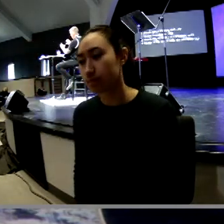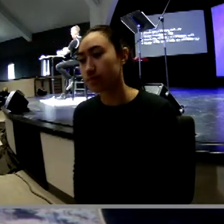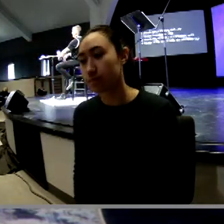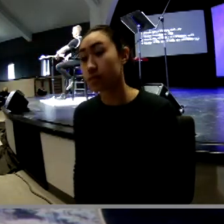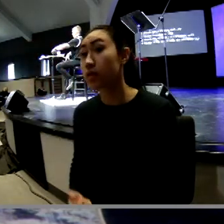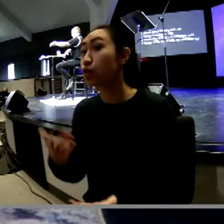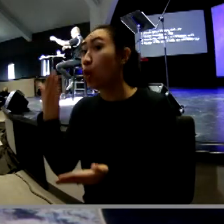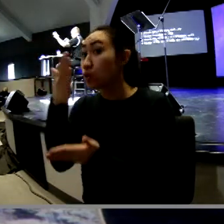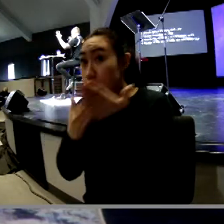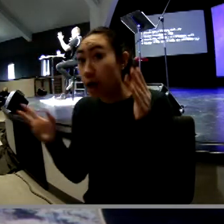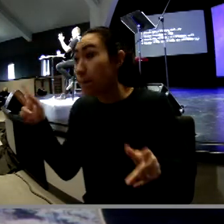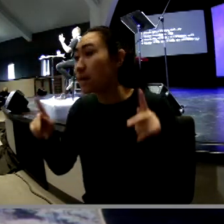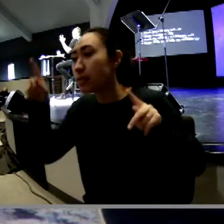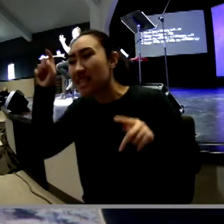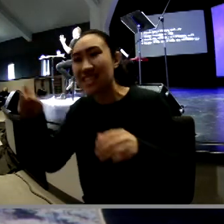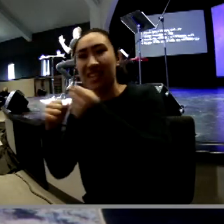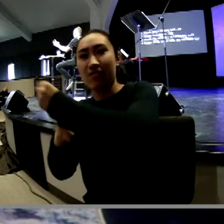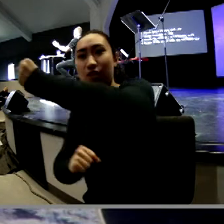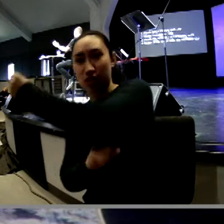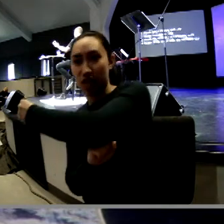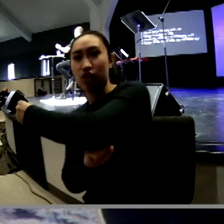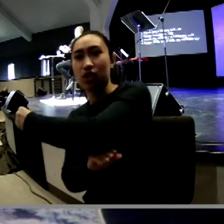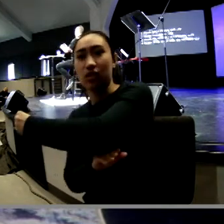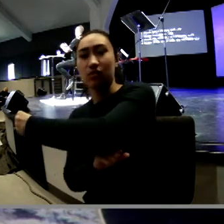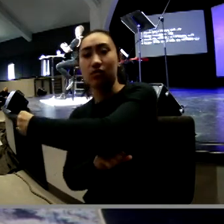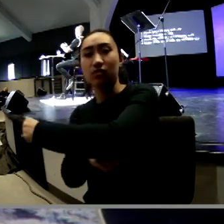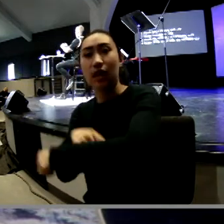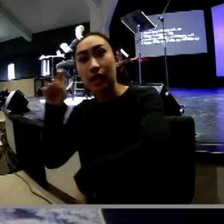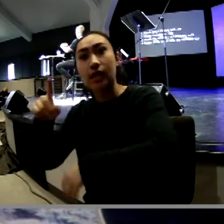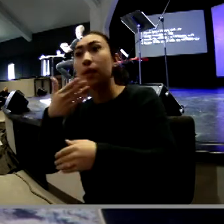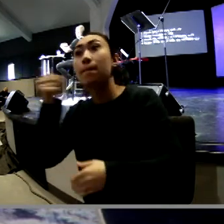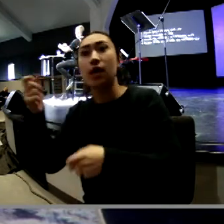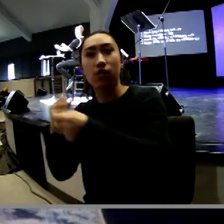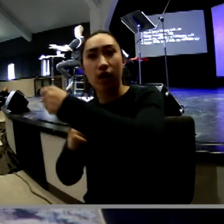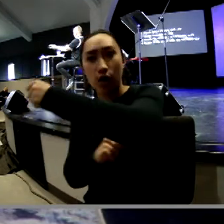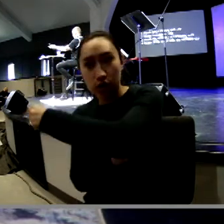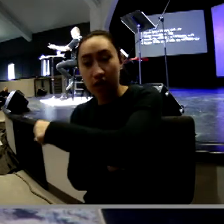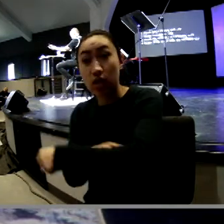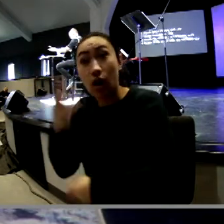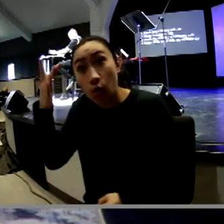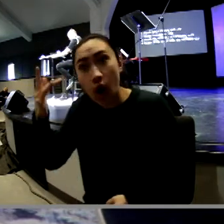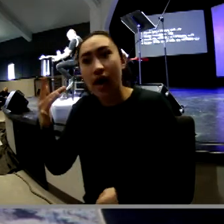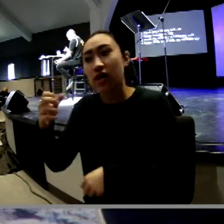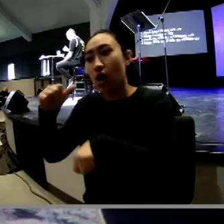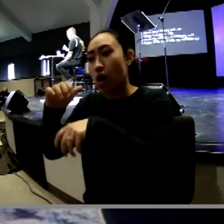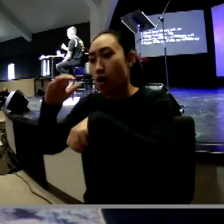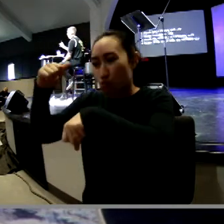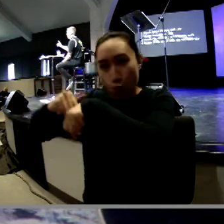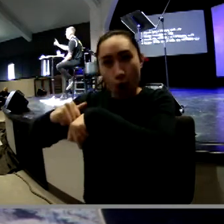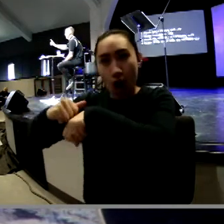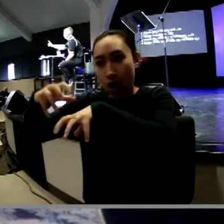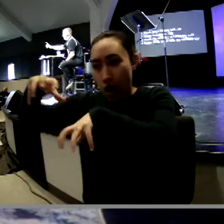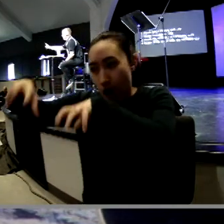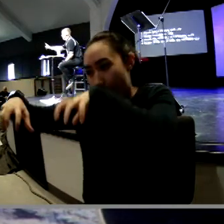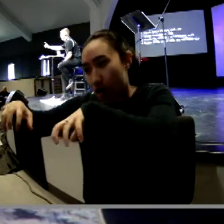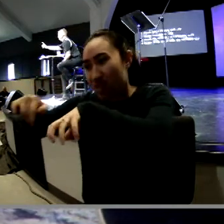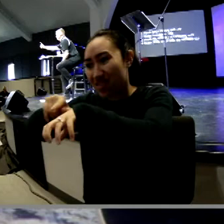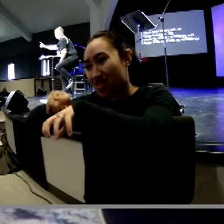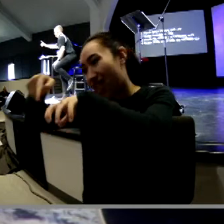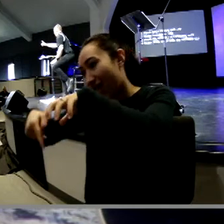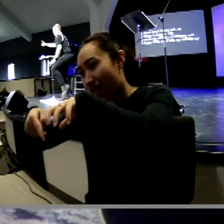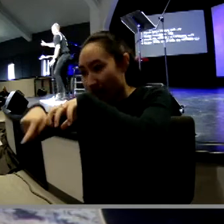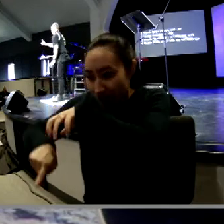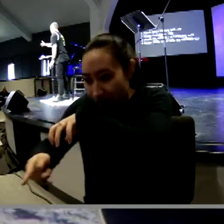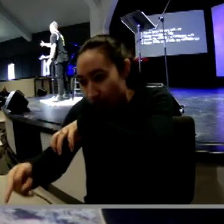need understanding on the path. They need foundation because they're on the rocky soil. You know what the best way is to